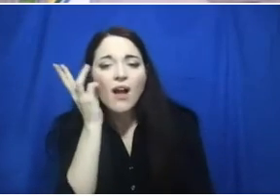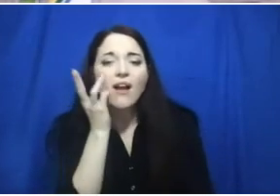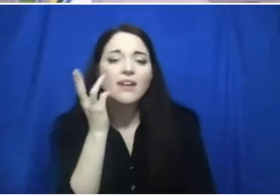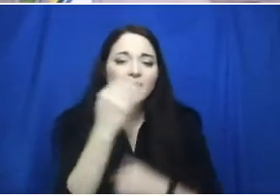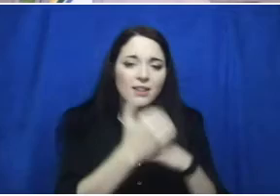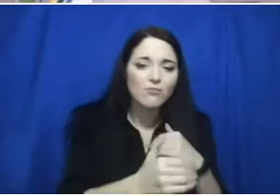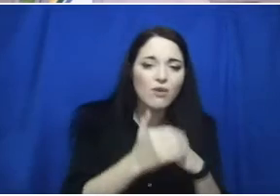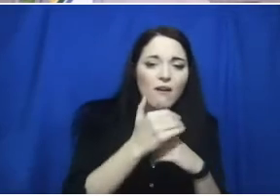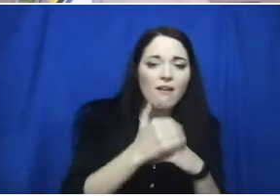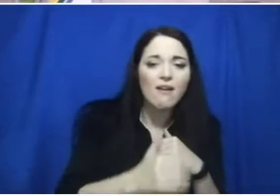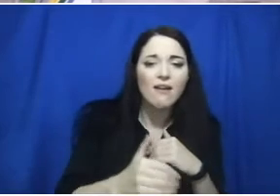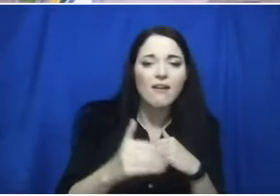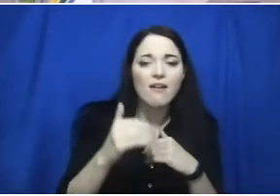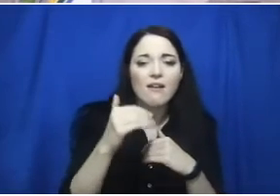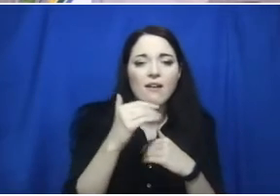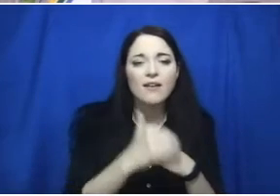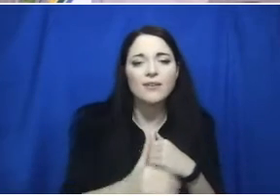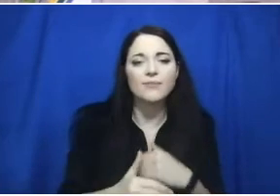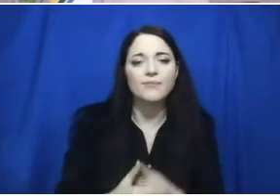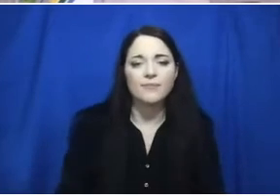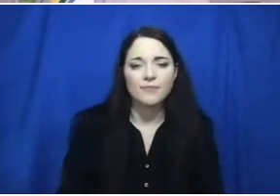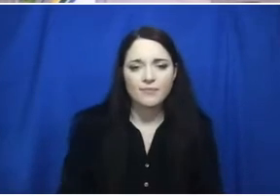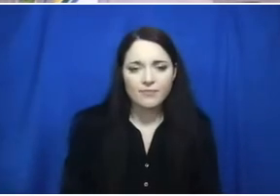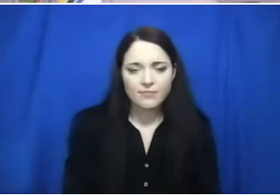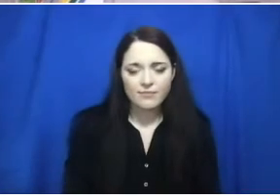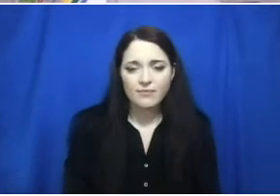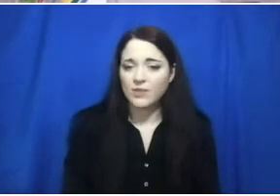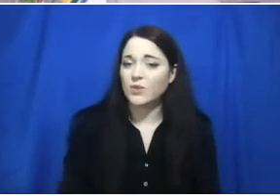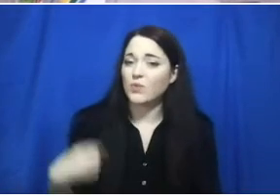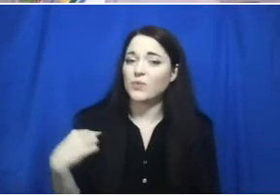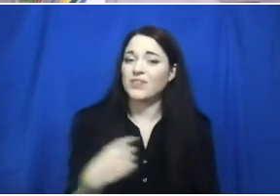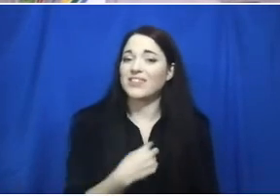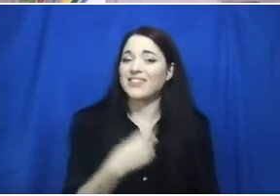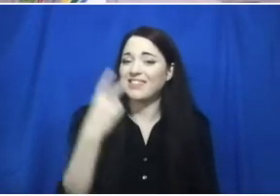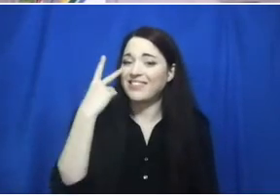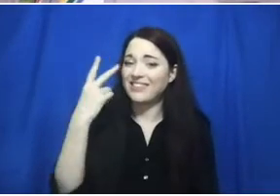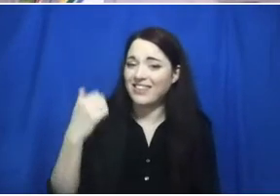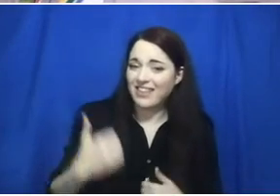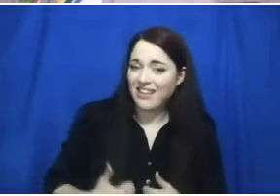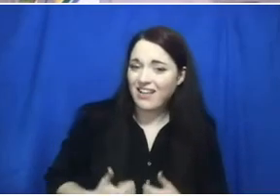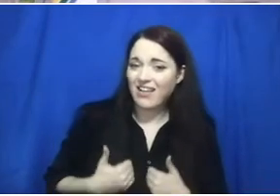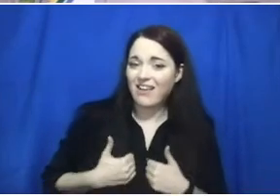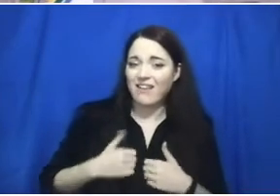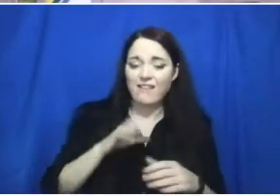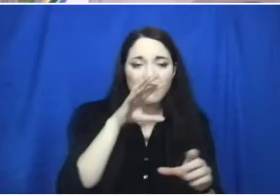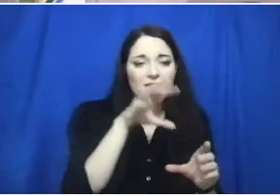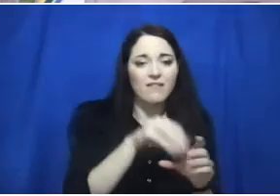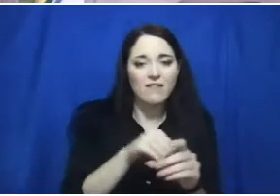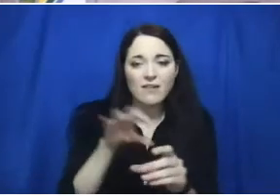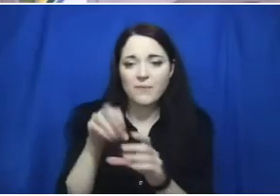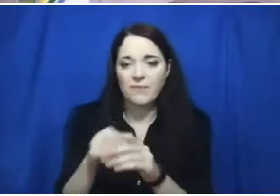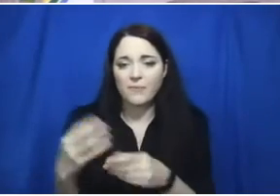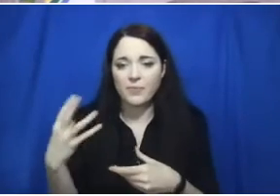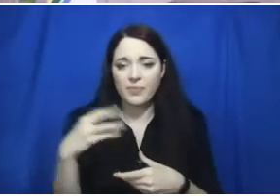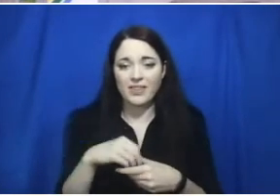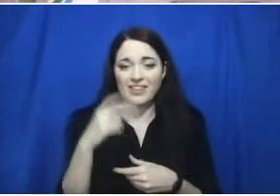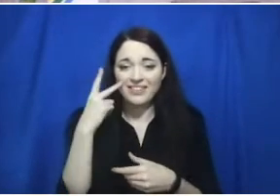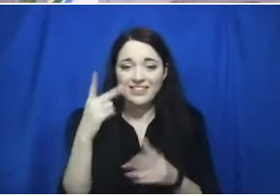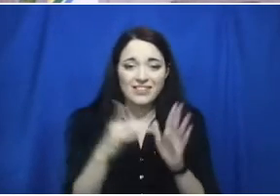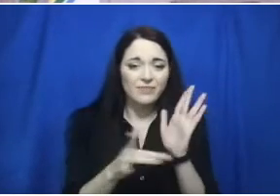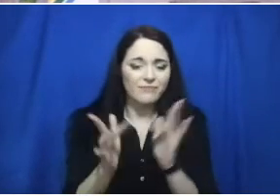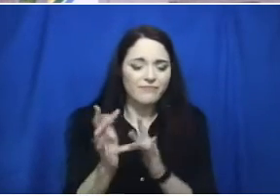bread. For we see the life you gave and the blood you